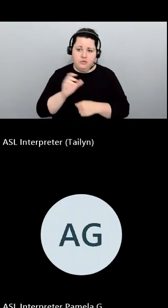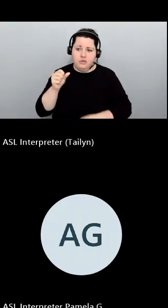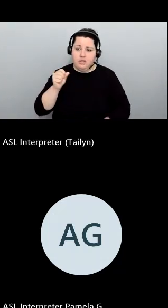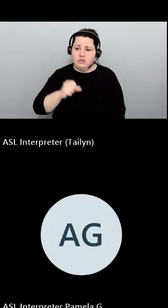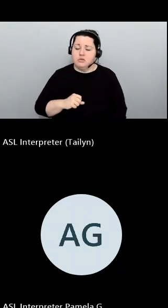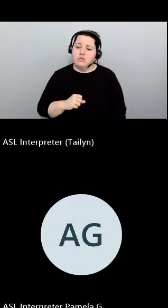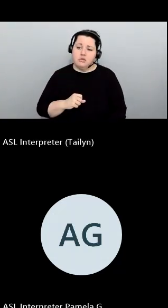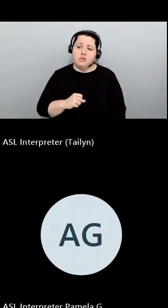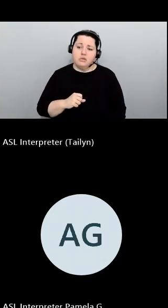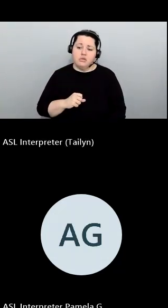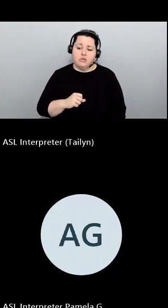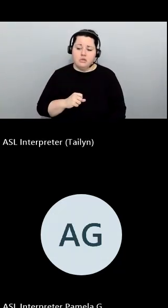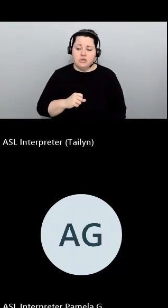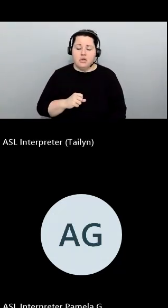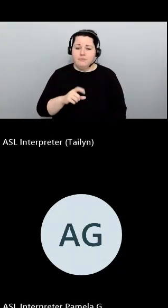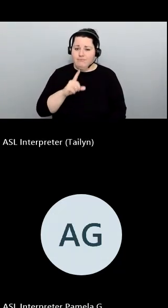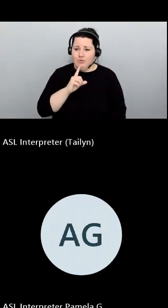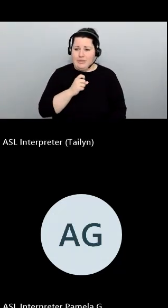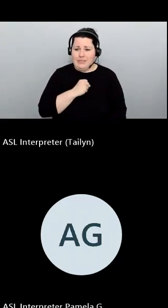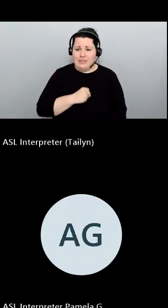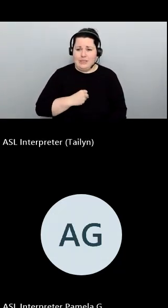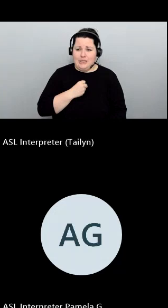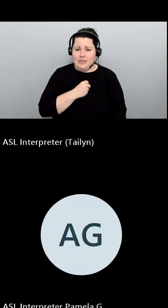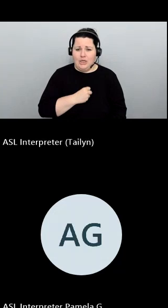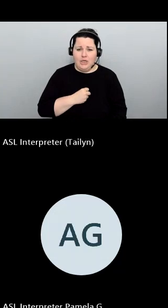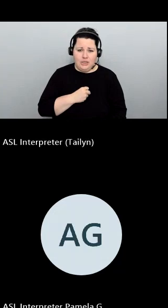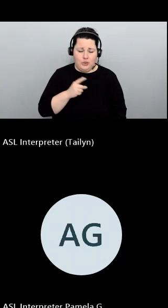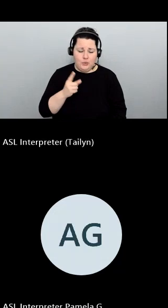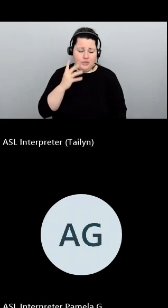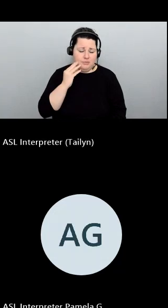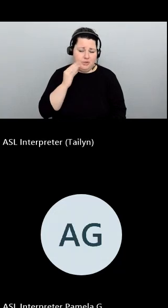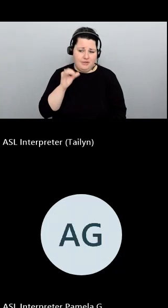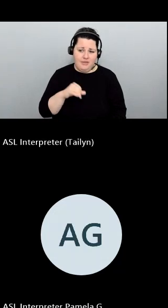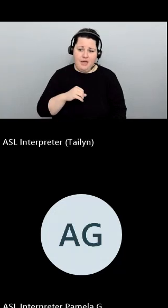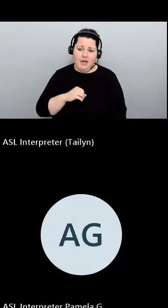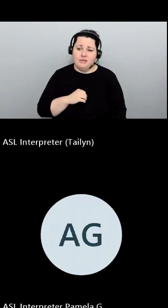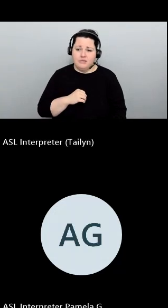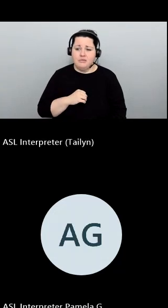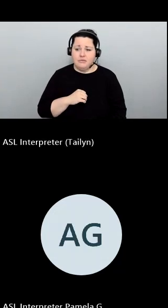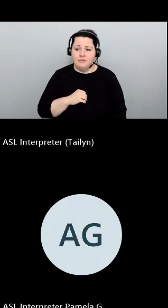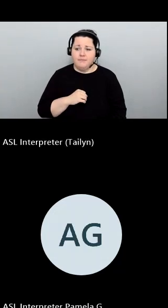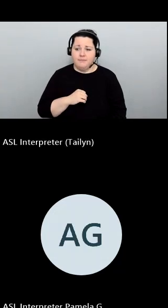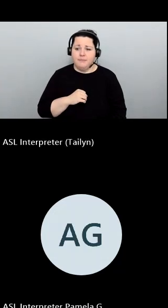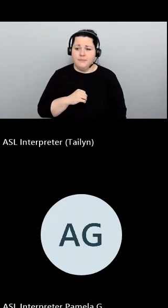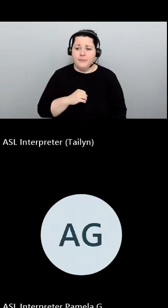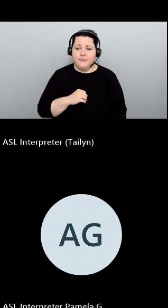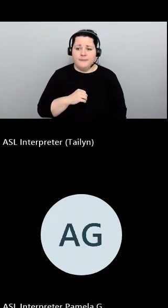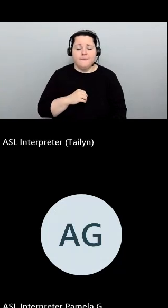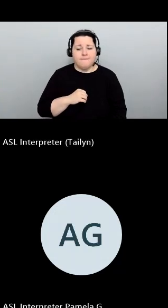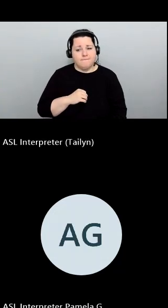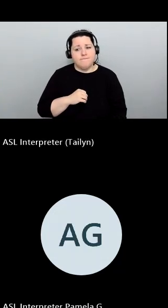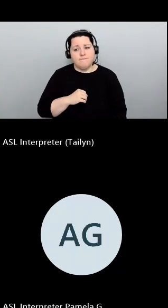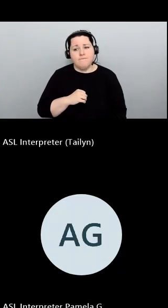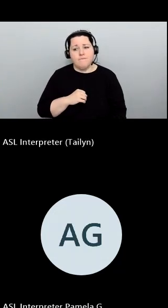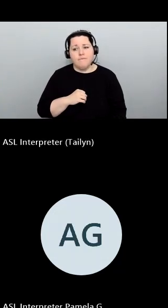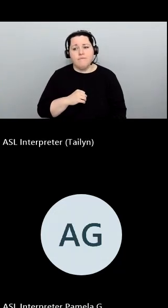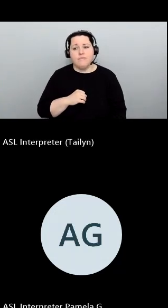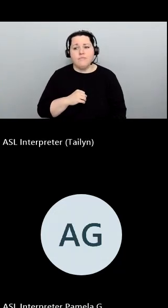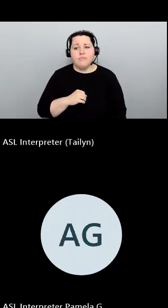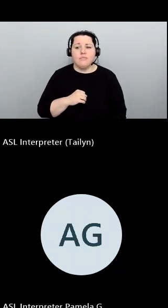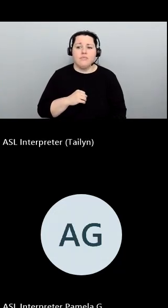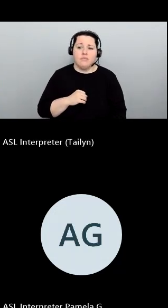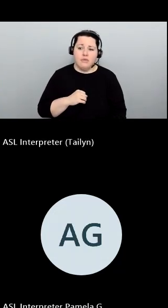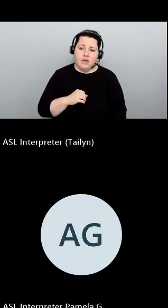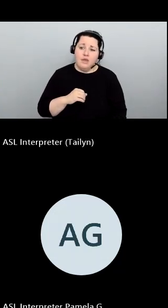I'm really sorry that you went through that. And yeah, there needs to be consistent